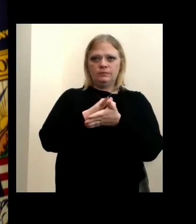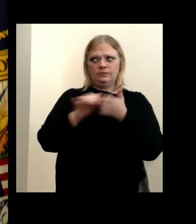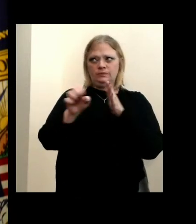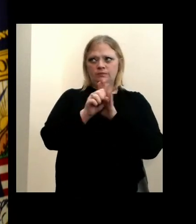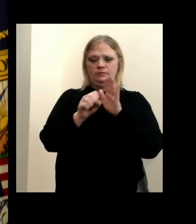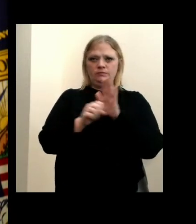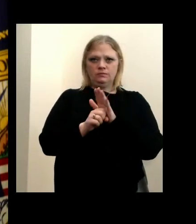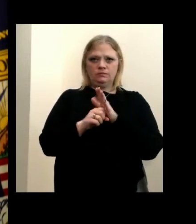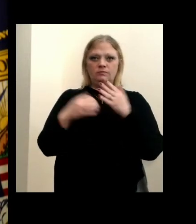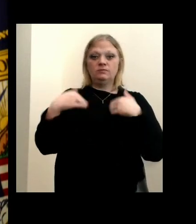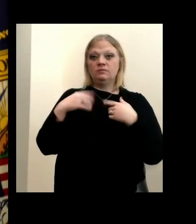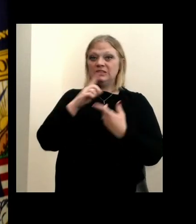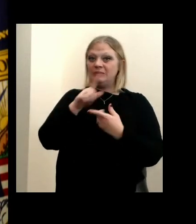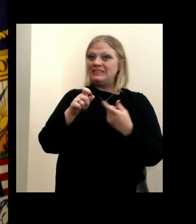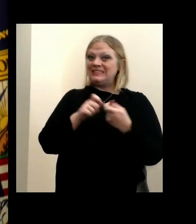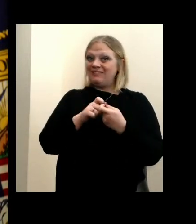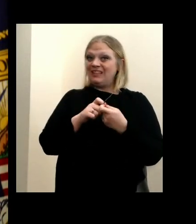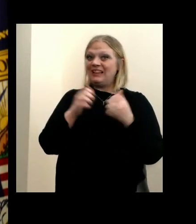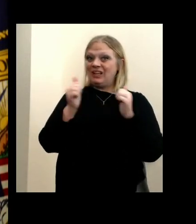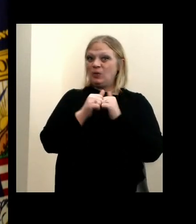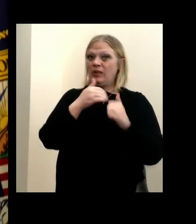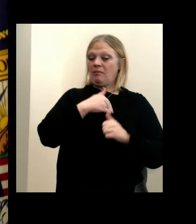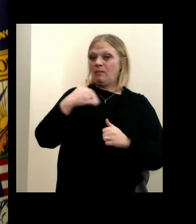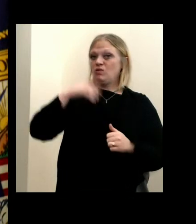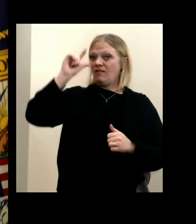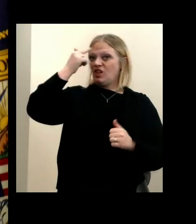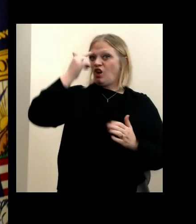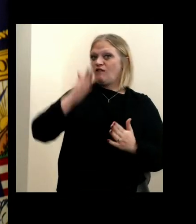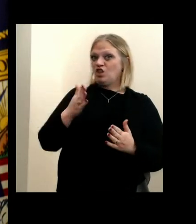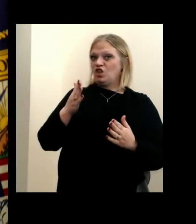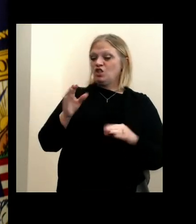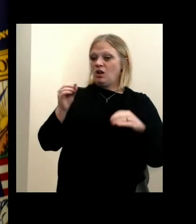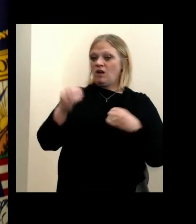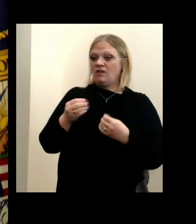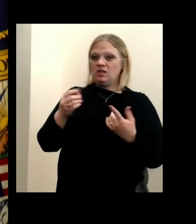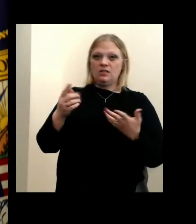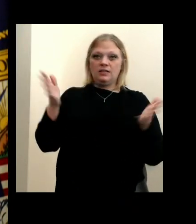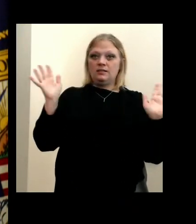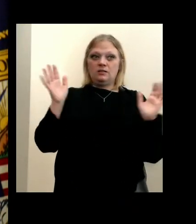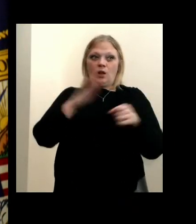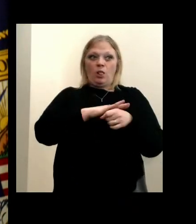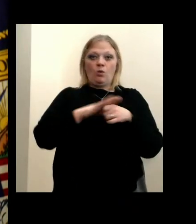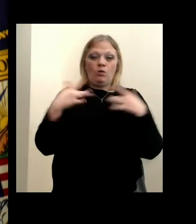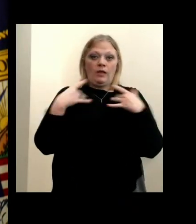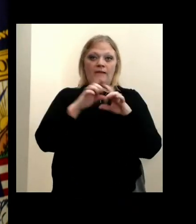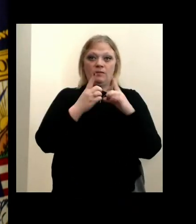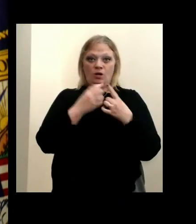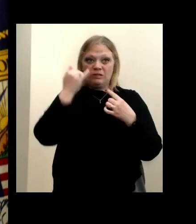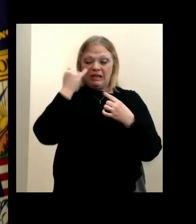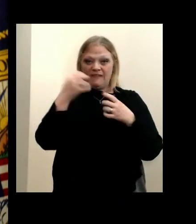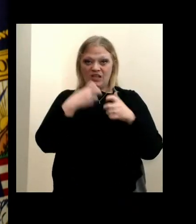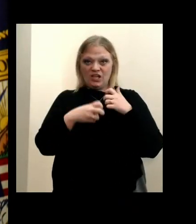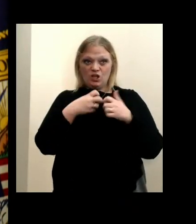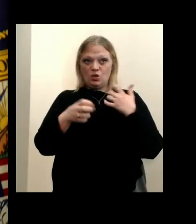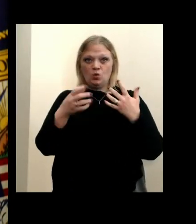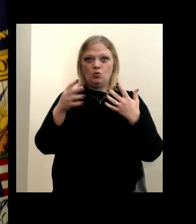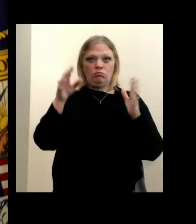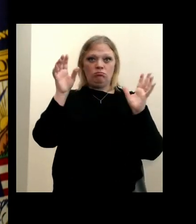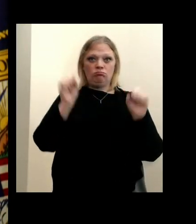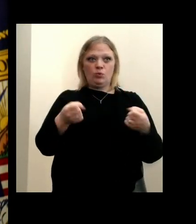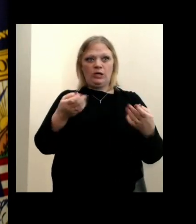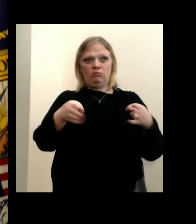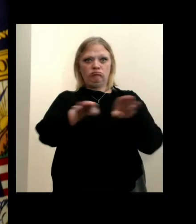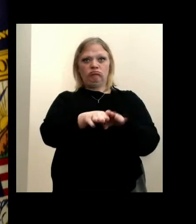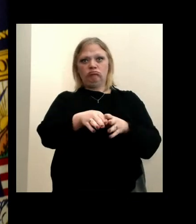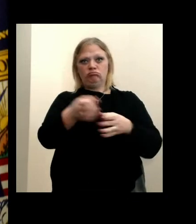I had specifically with members of the governor's office, is it's in the hands of the local health departments, and if there are issues, you could shut down an entire league.